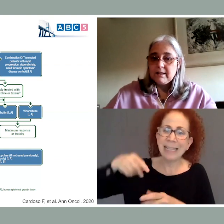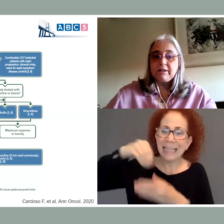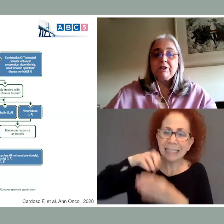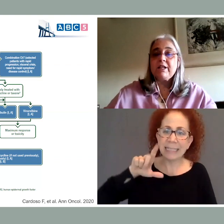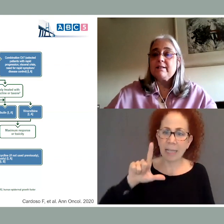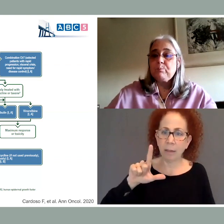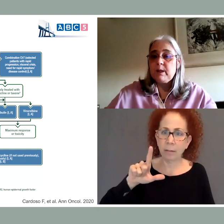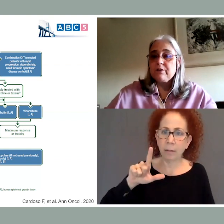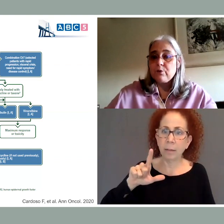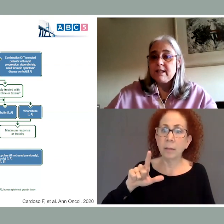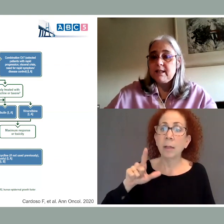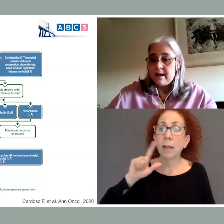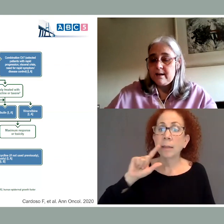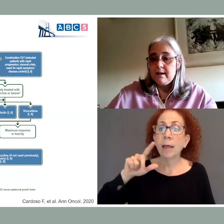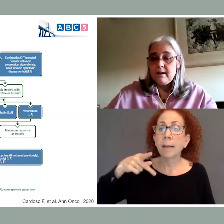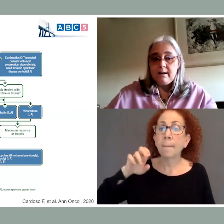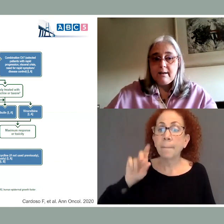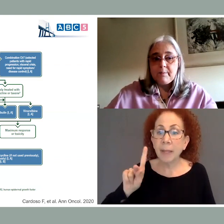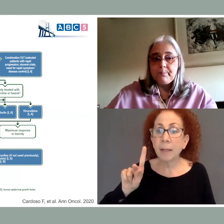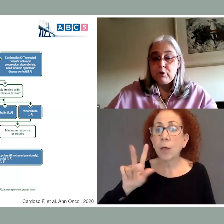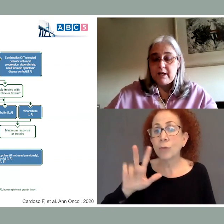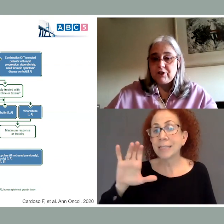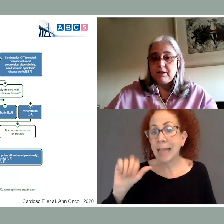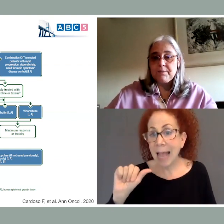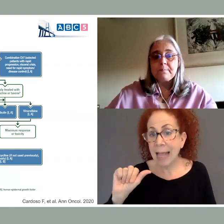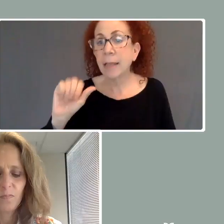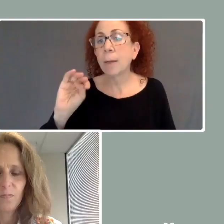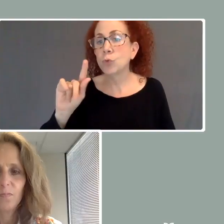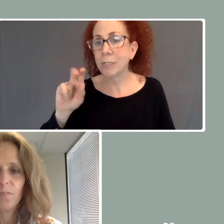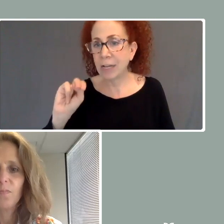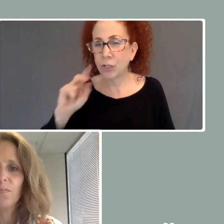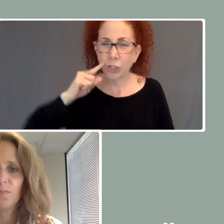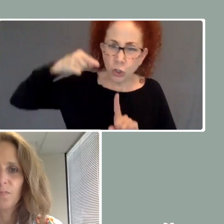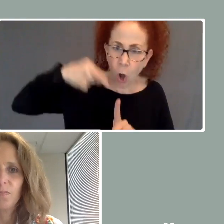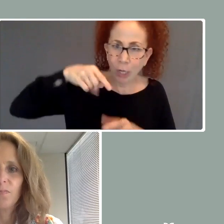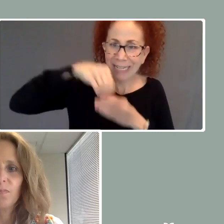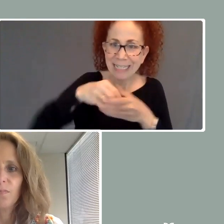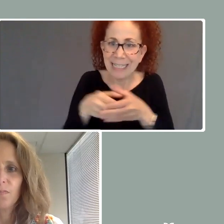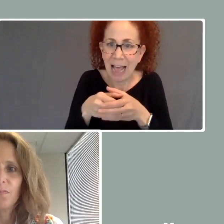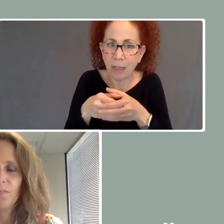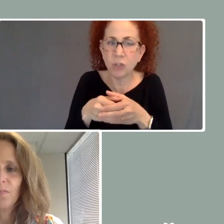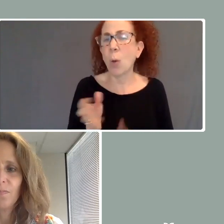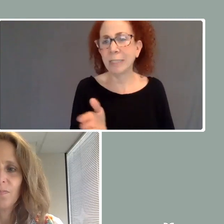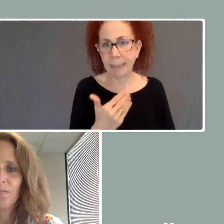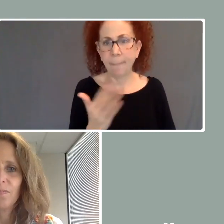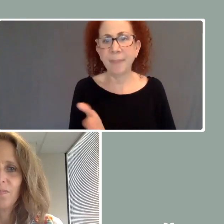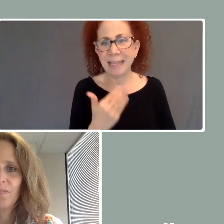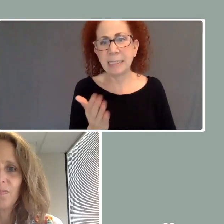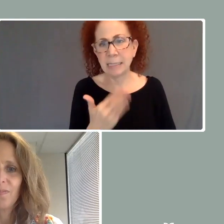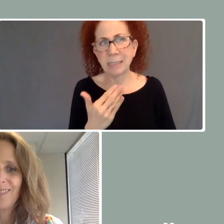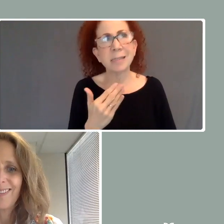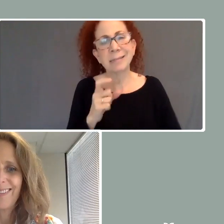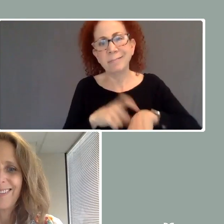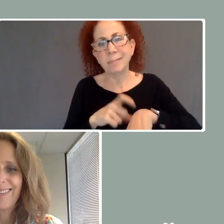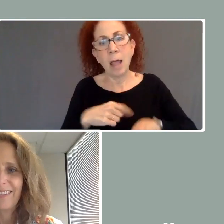cell, such as the PIK3CA mutation. So I'm going to skip this quickly because I